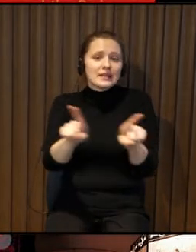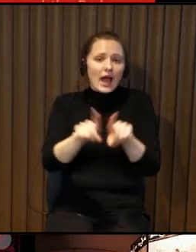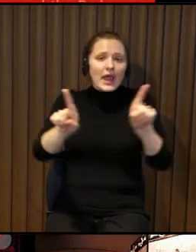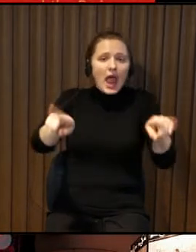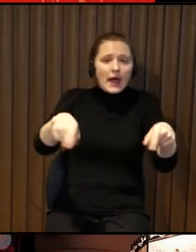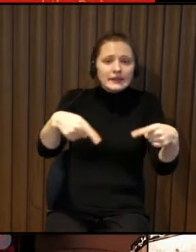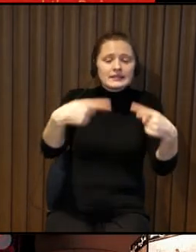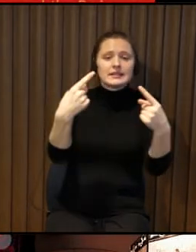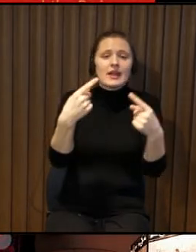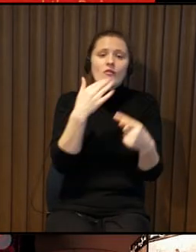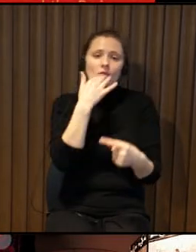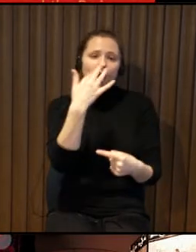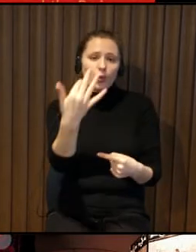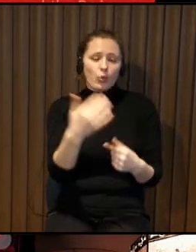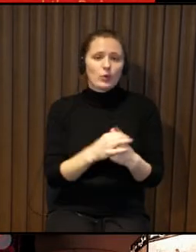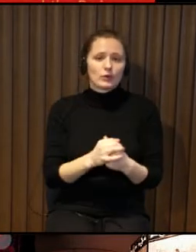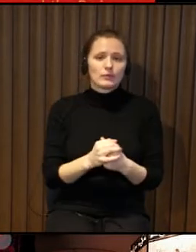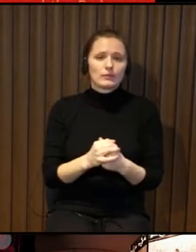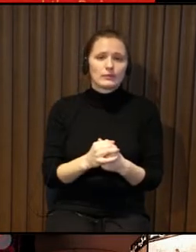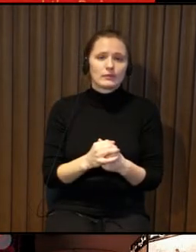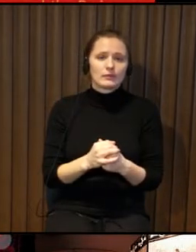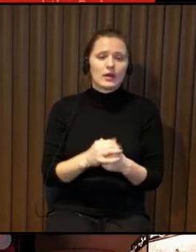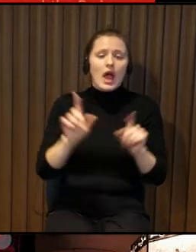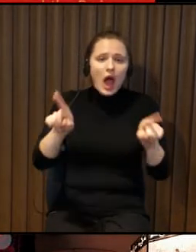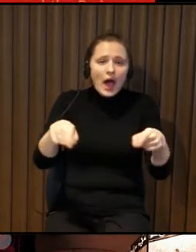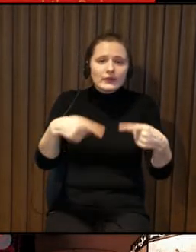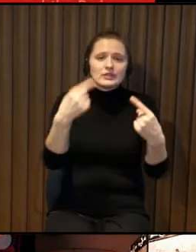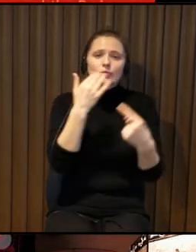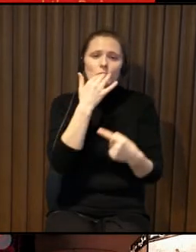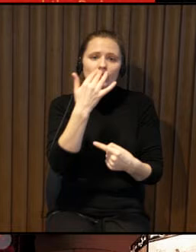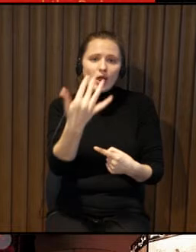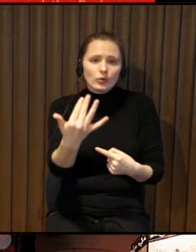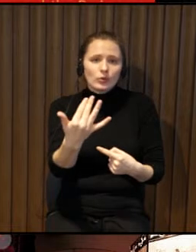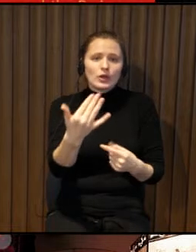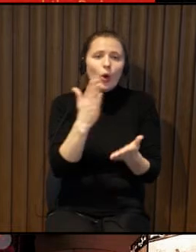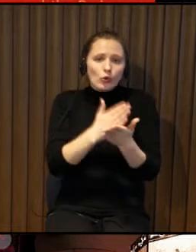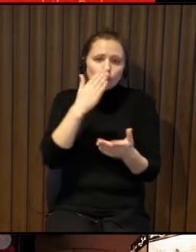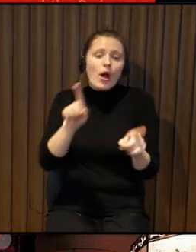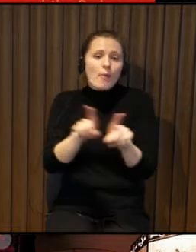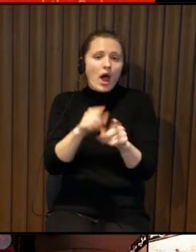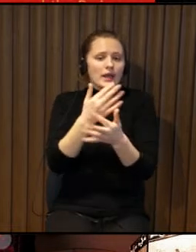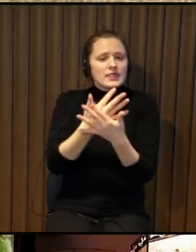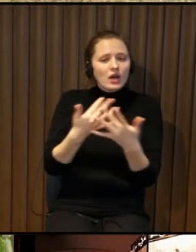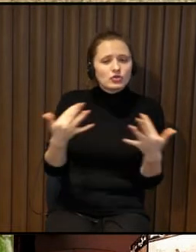diversity. Predators are less adaptive and the first to face extinction.